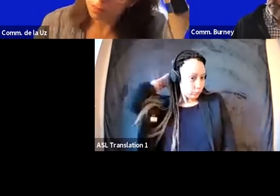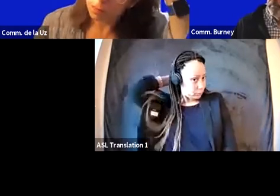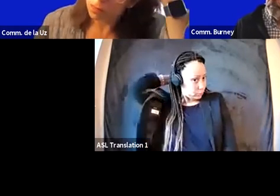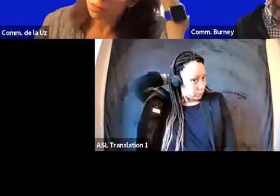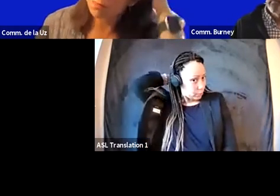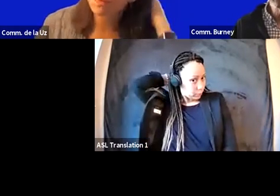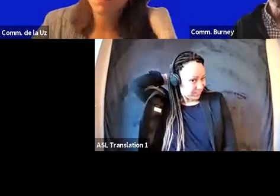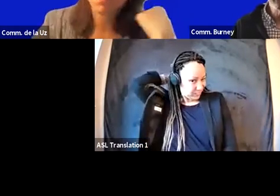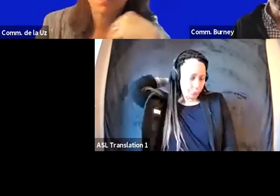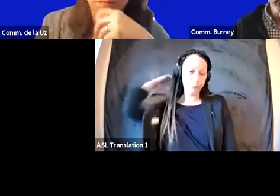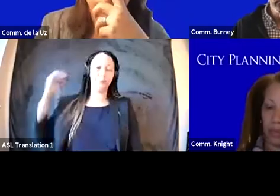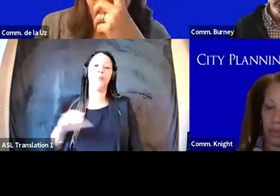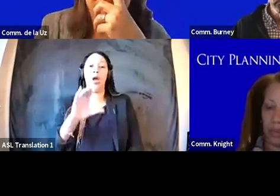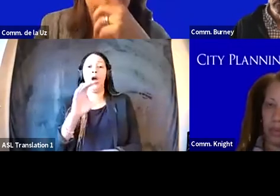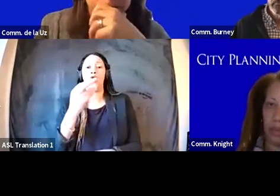Christina Giorgio.